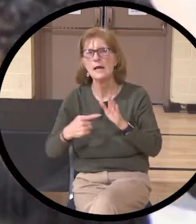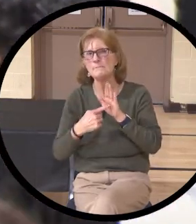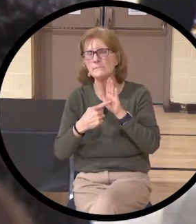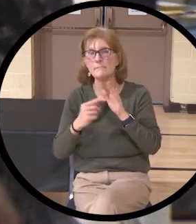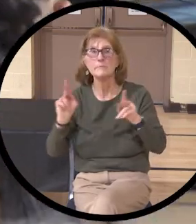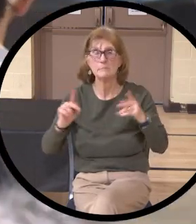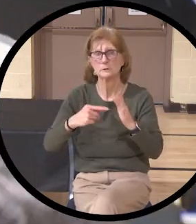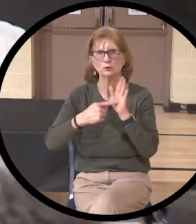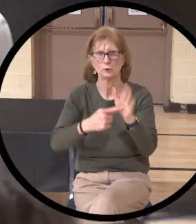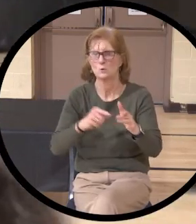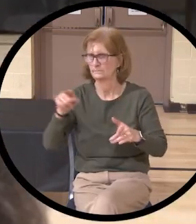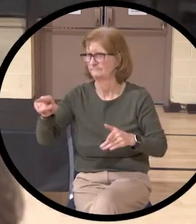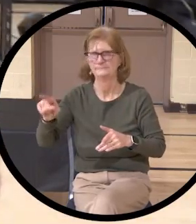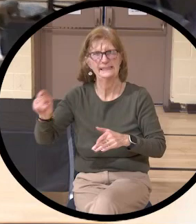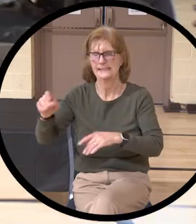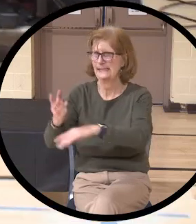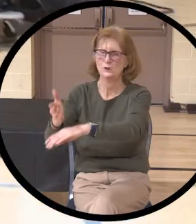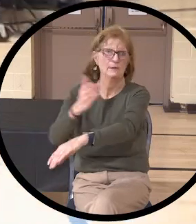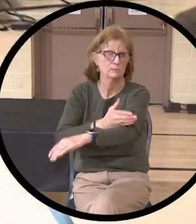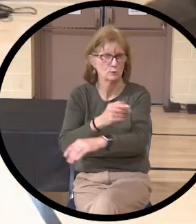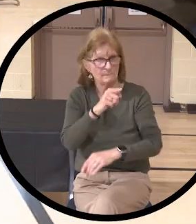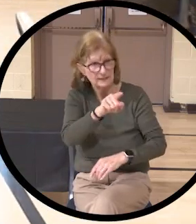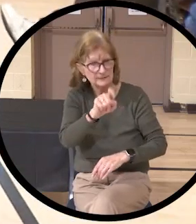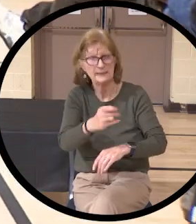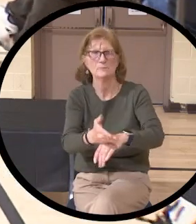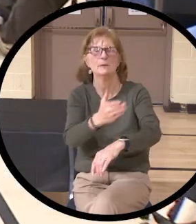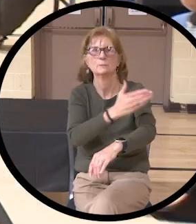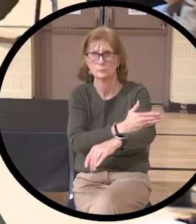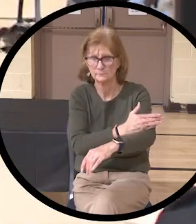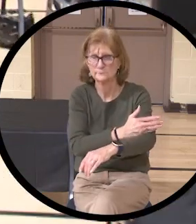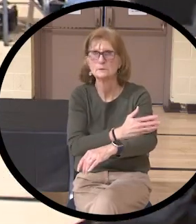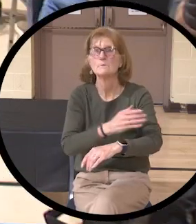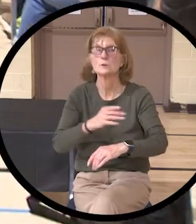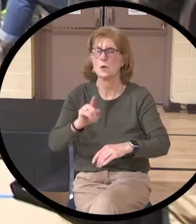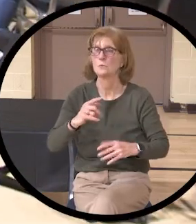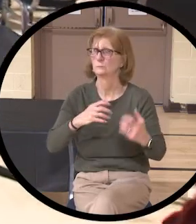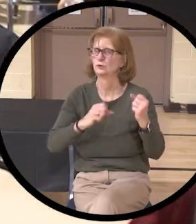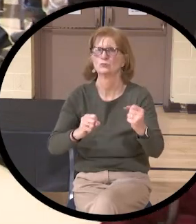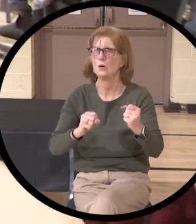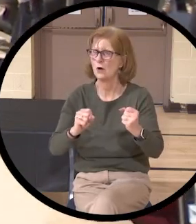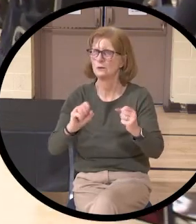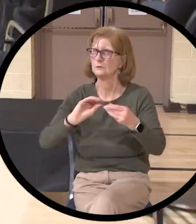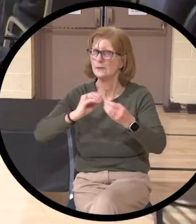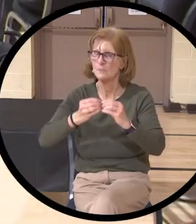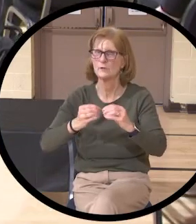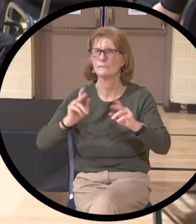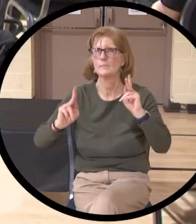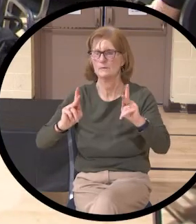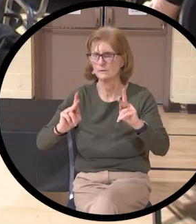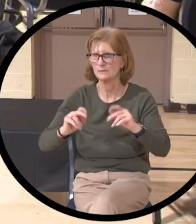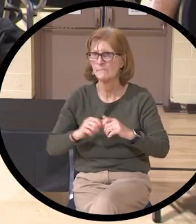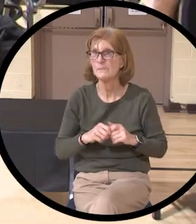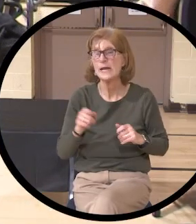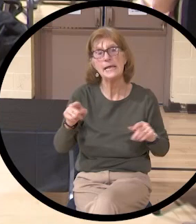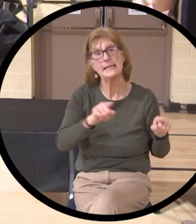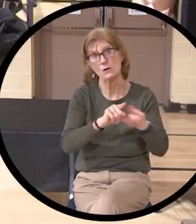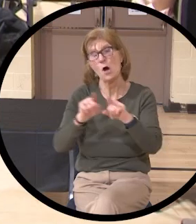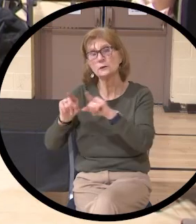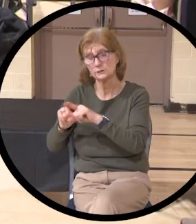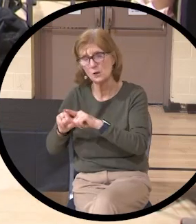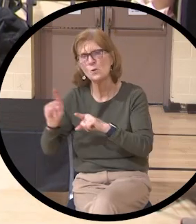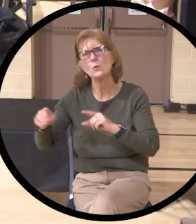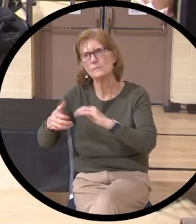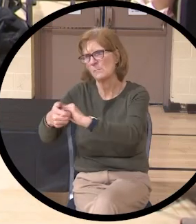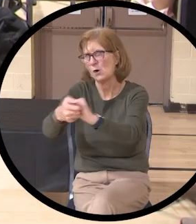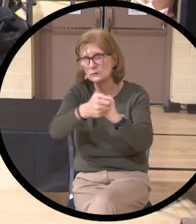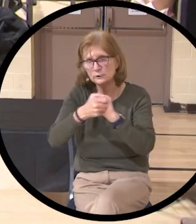that they wanted to see improvements on, and it was a great turnout. We also issued, in collaboration with Stanton High School Streets, a